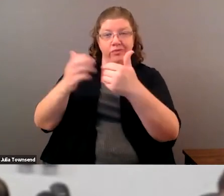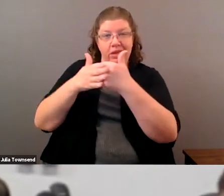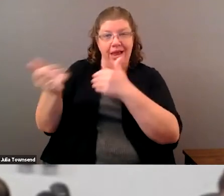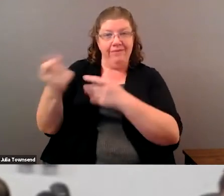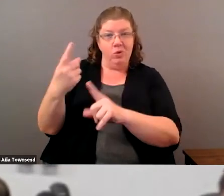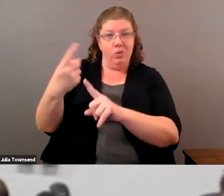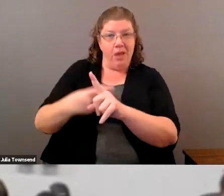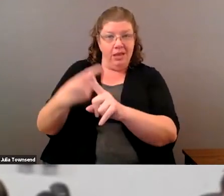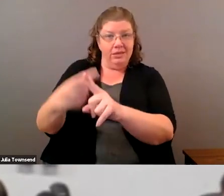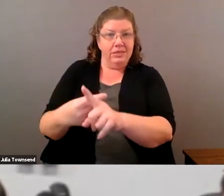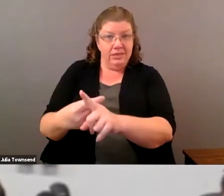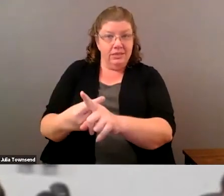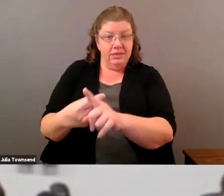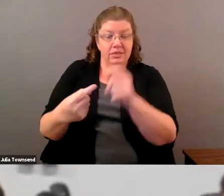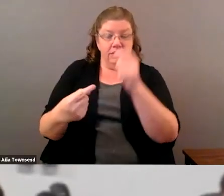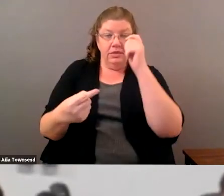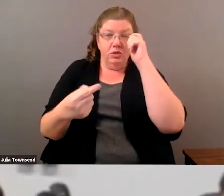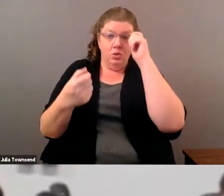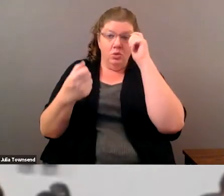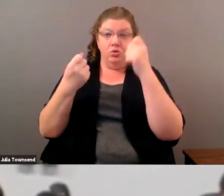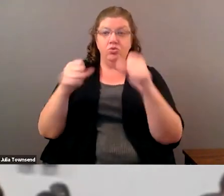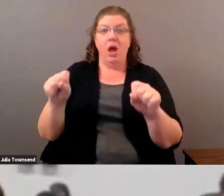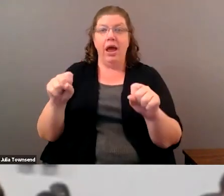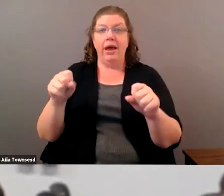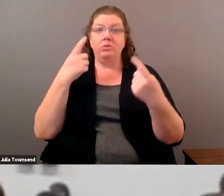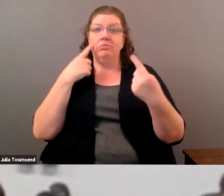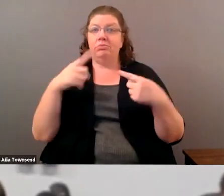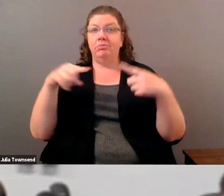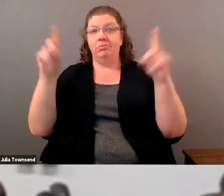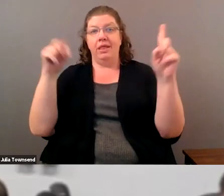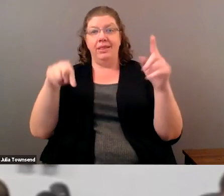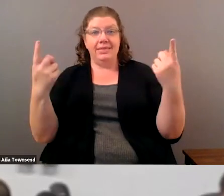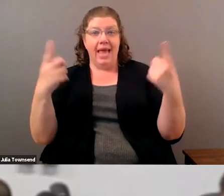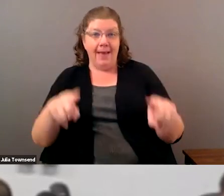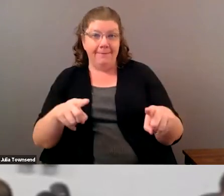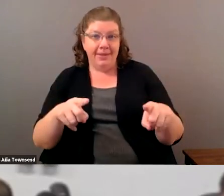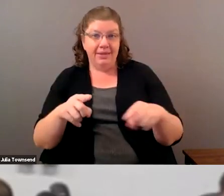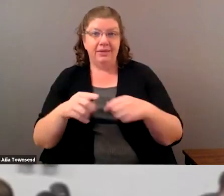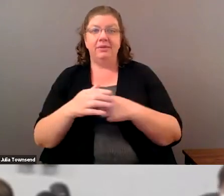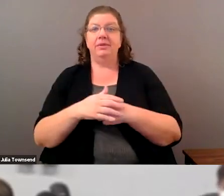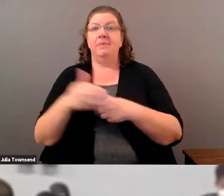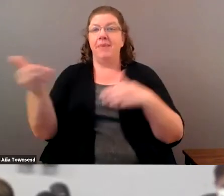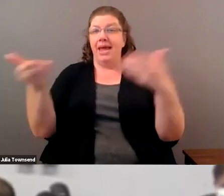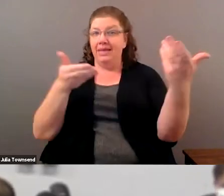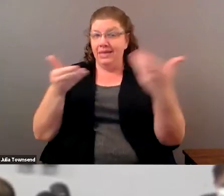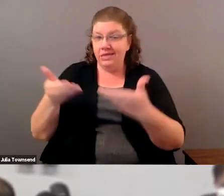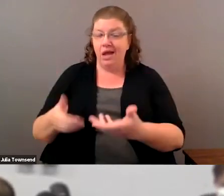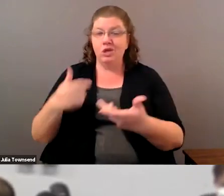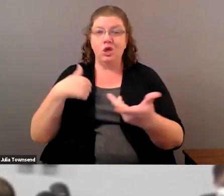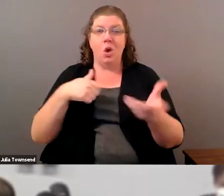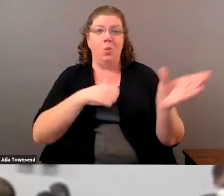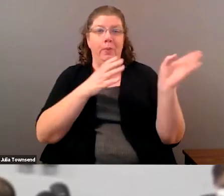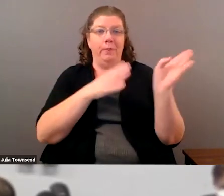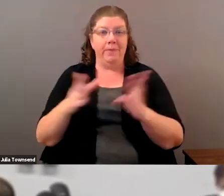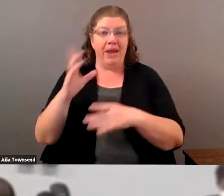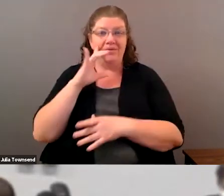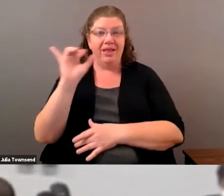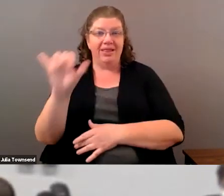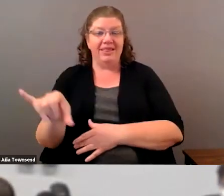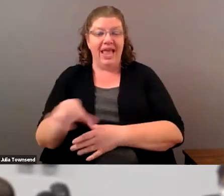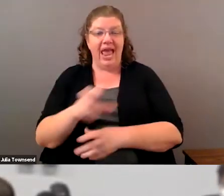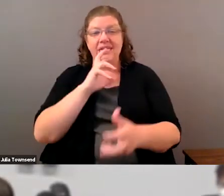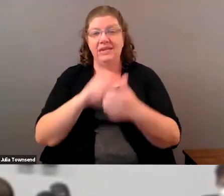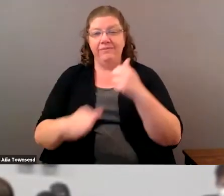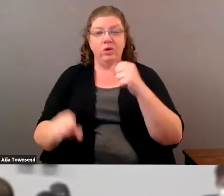months just to try to make this happen and make these hires. So we're prepared for that difficult work, and we're going